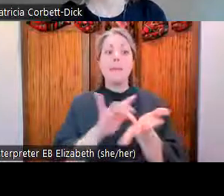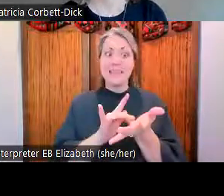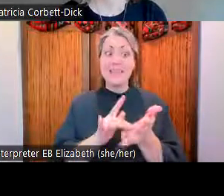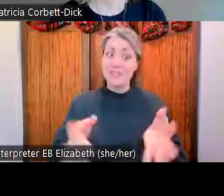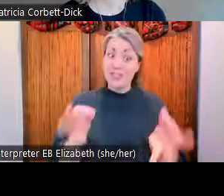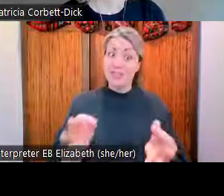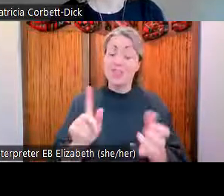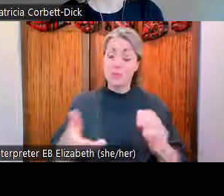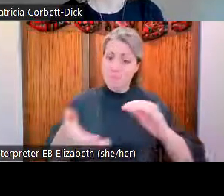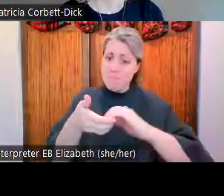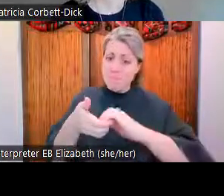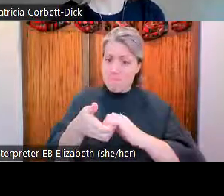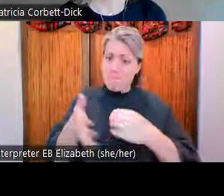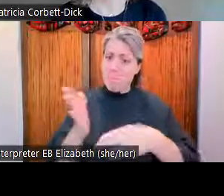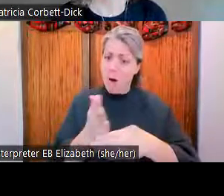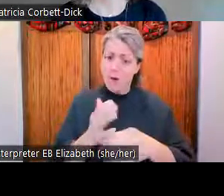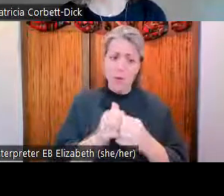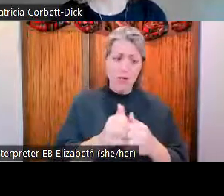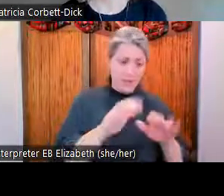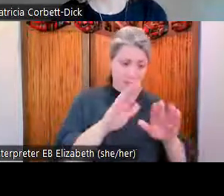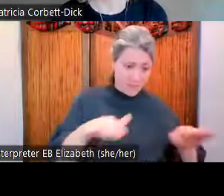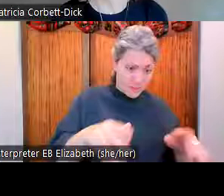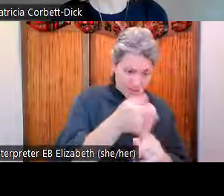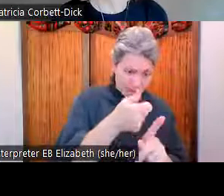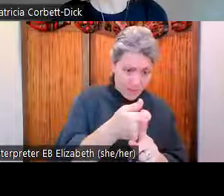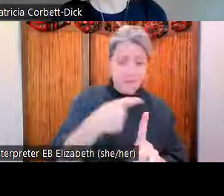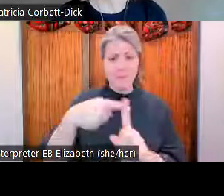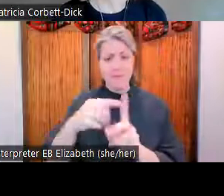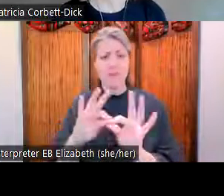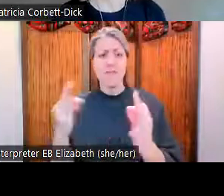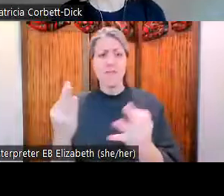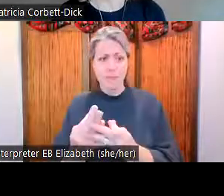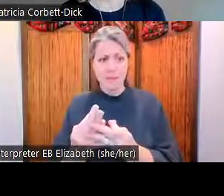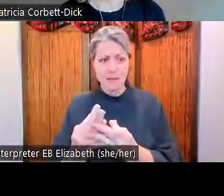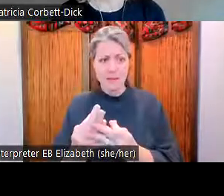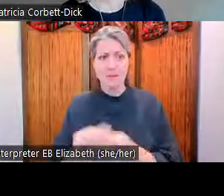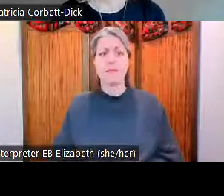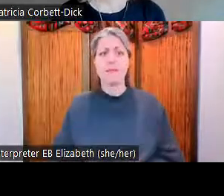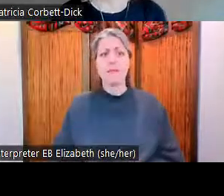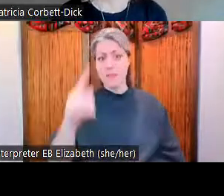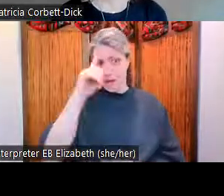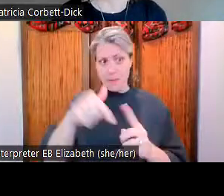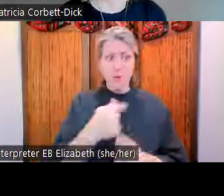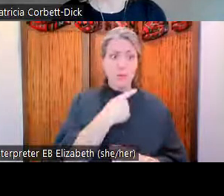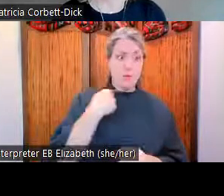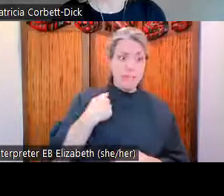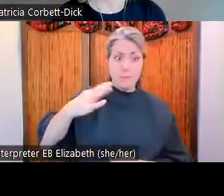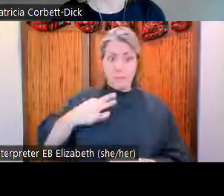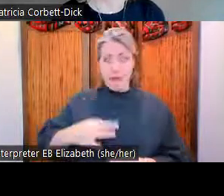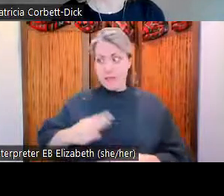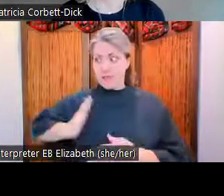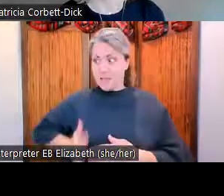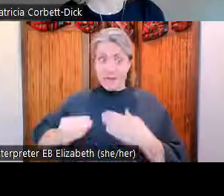considering preferences, beliefs, and goals, as well as risks, benefits, and side effects. There are medical